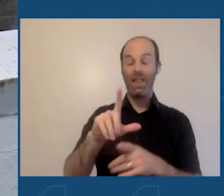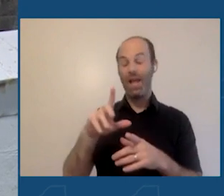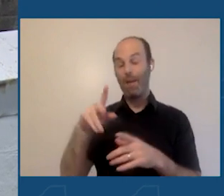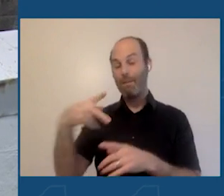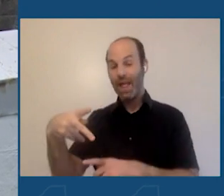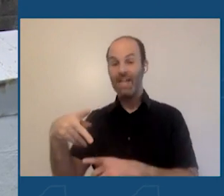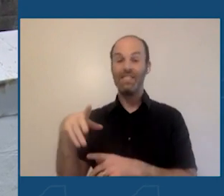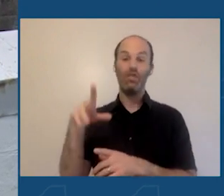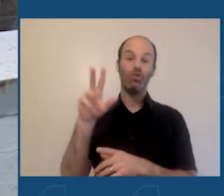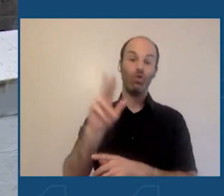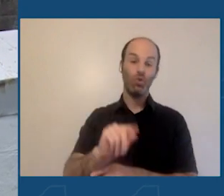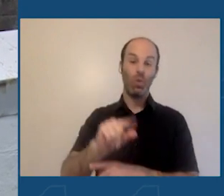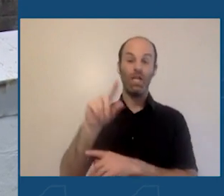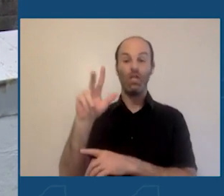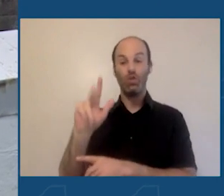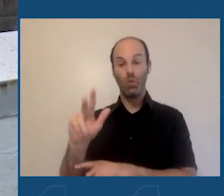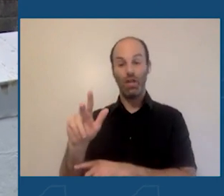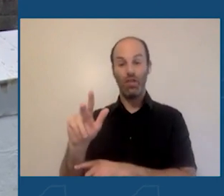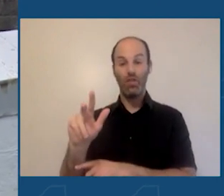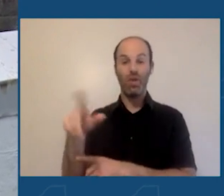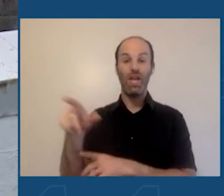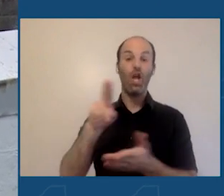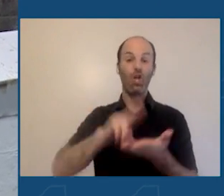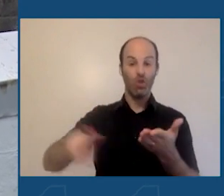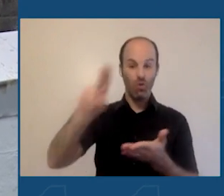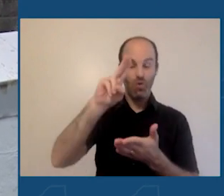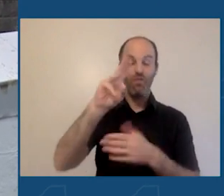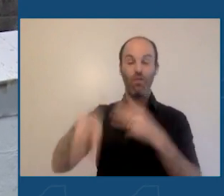World University Games. Ashley.